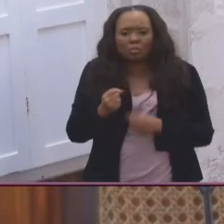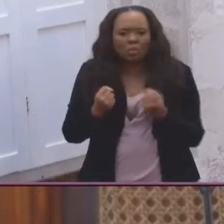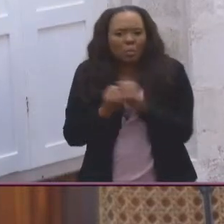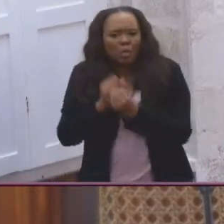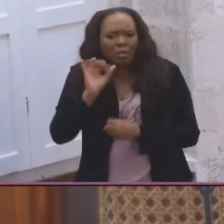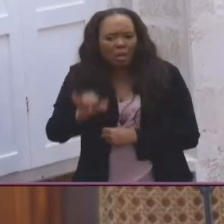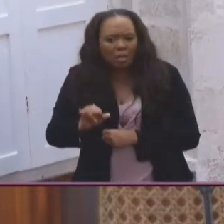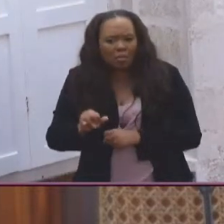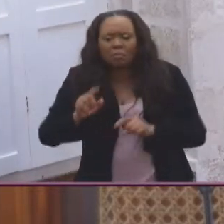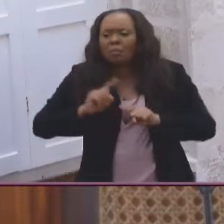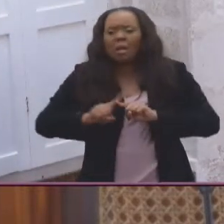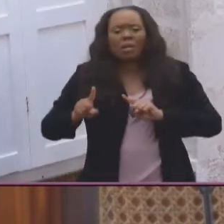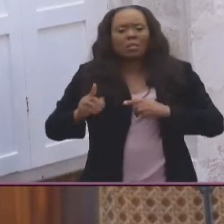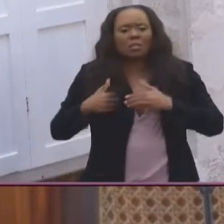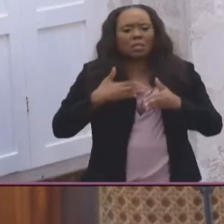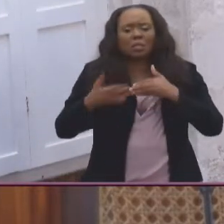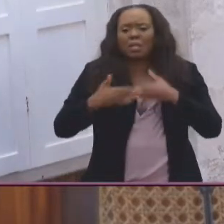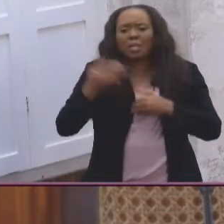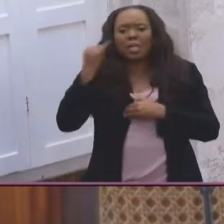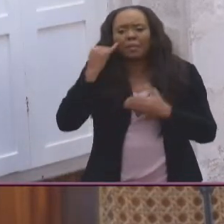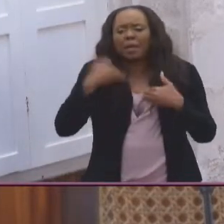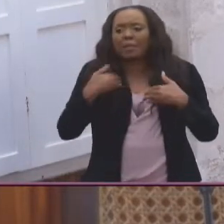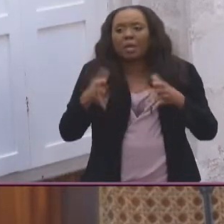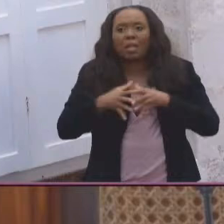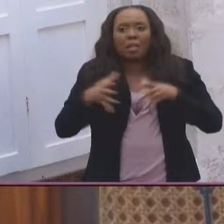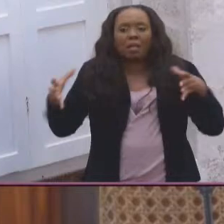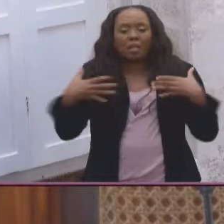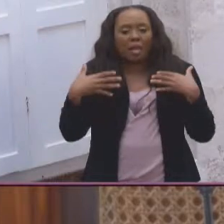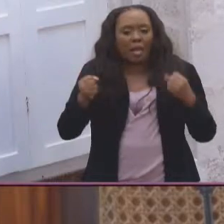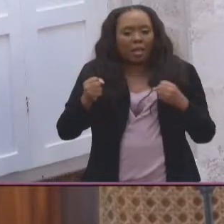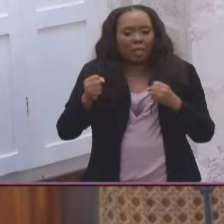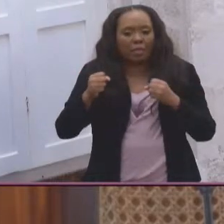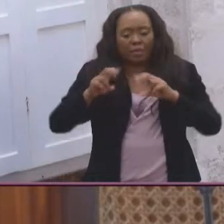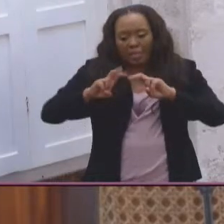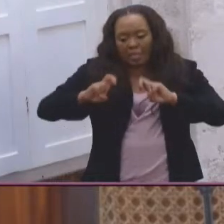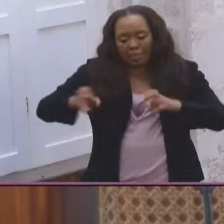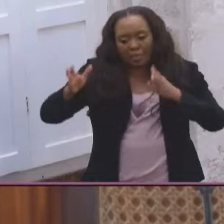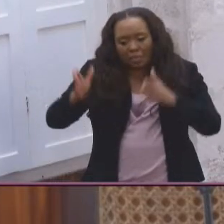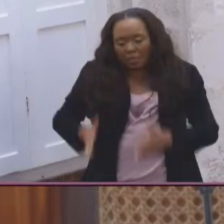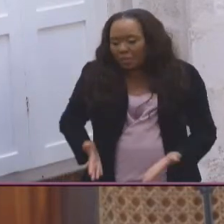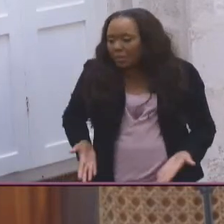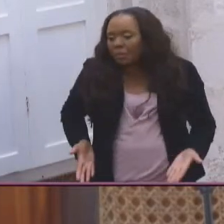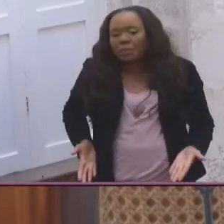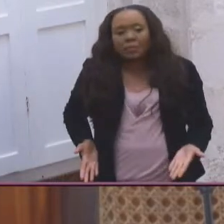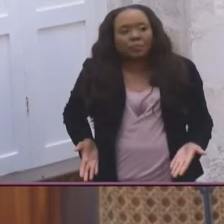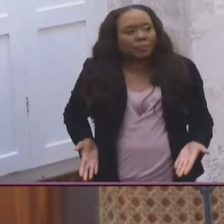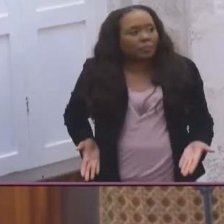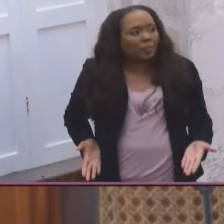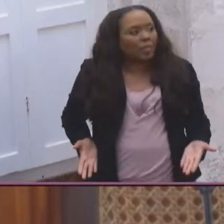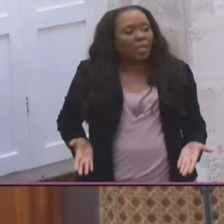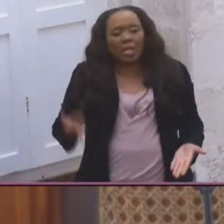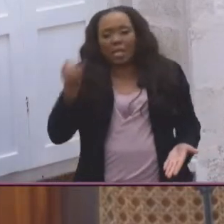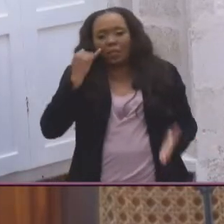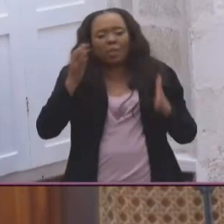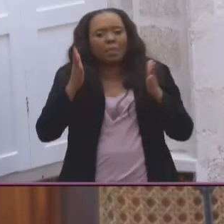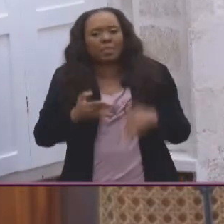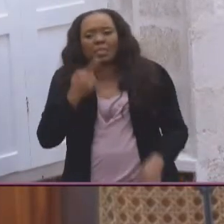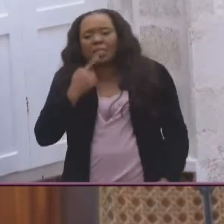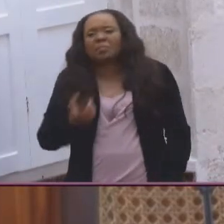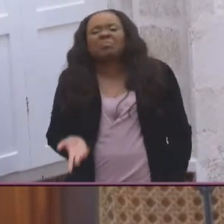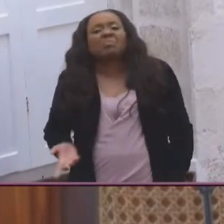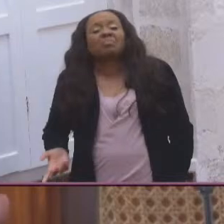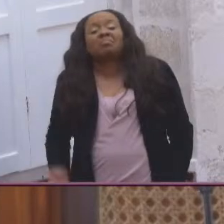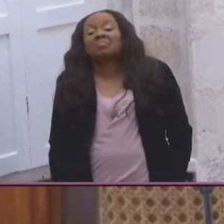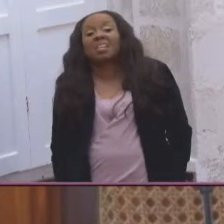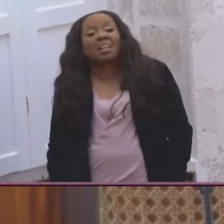have, they cannot, with the best will of the world, stop the individual who is determined to put their old